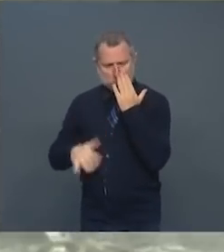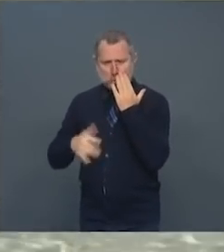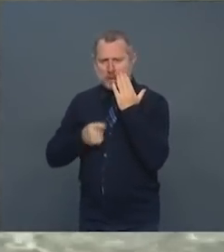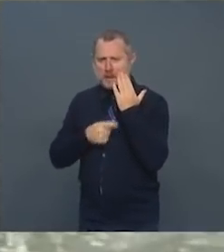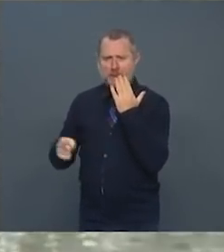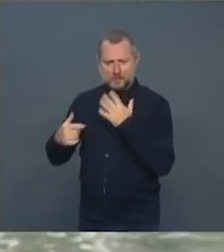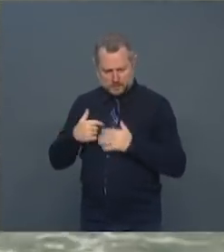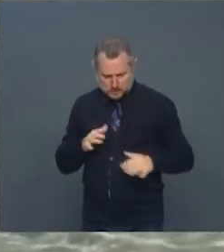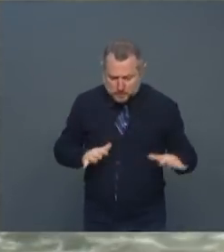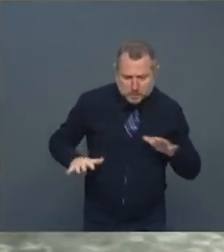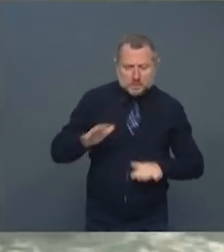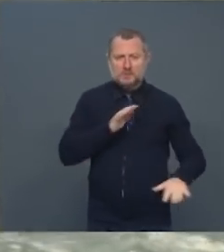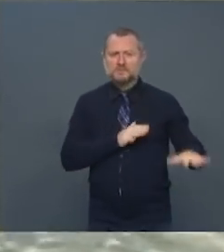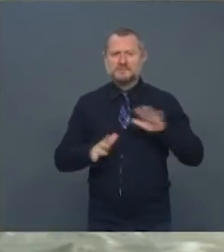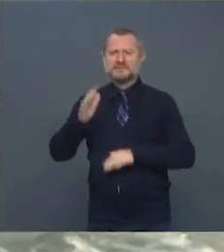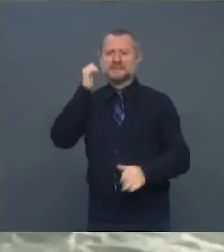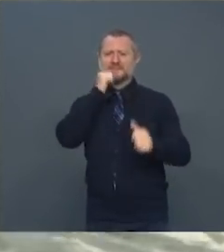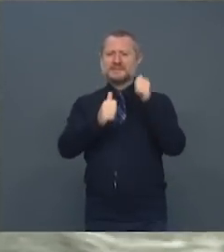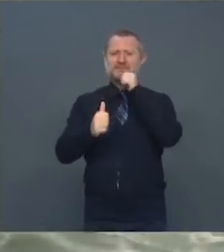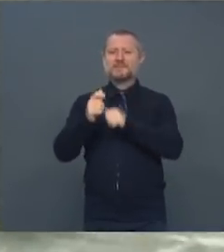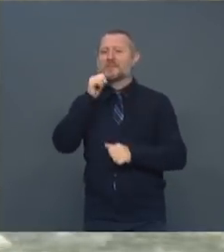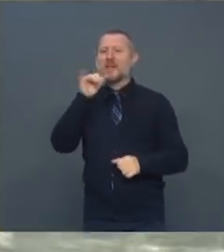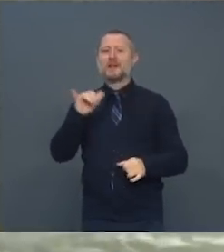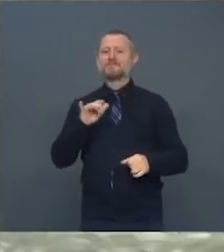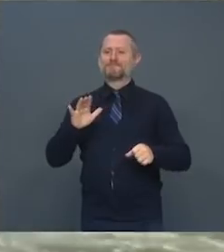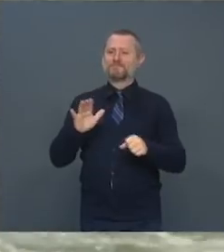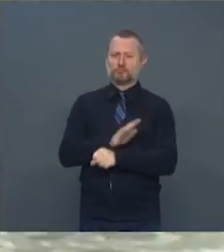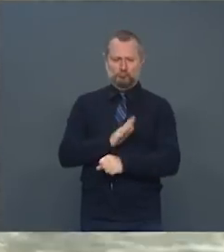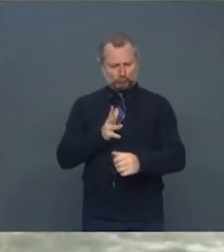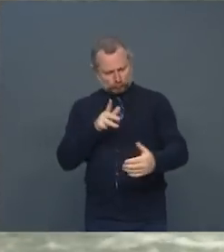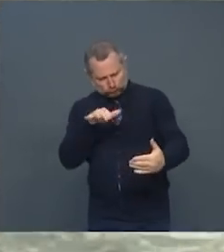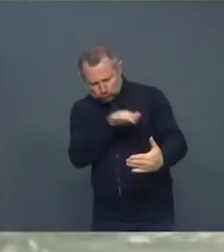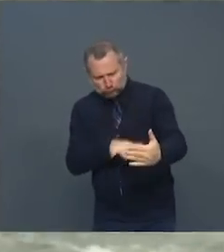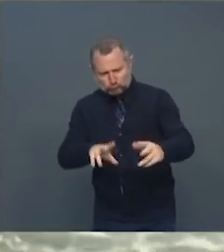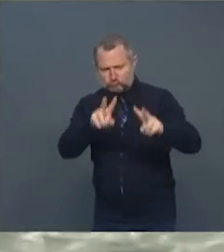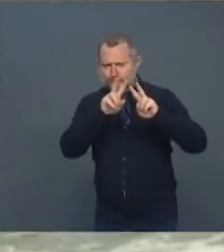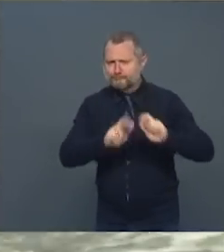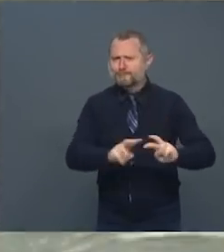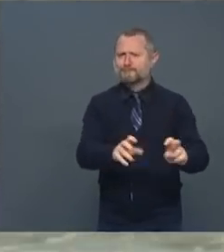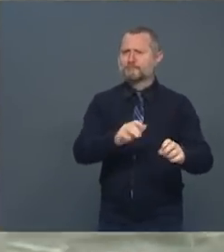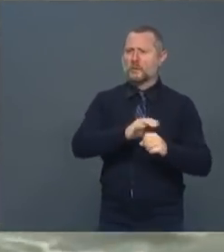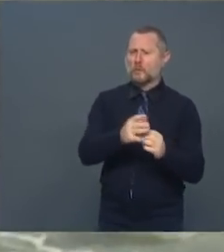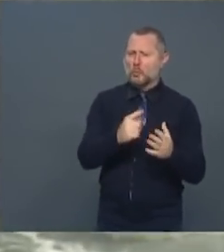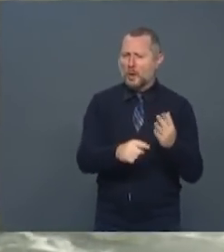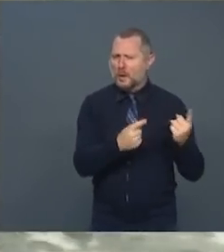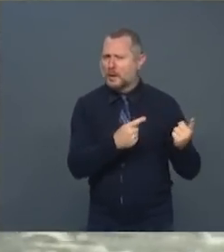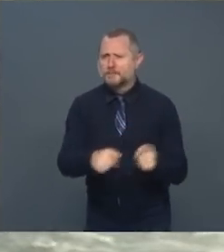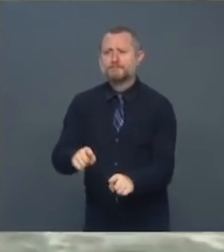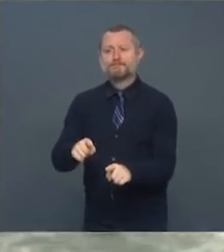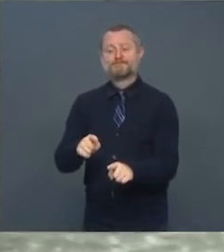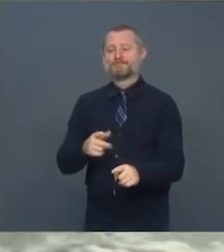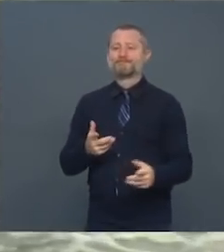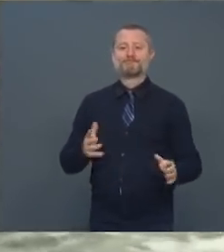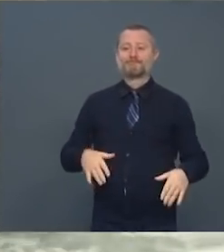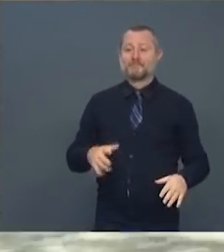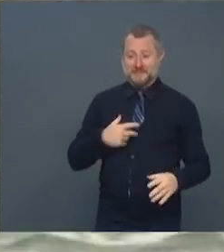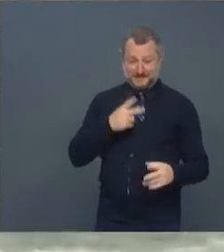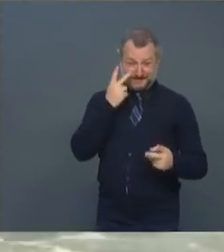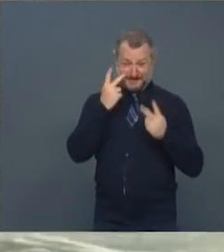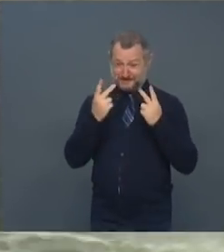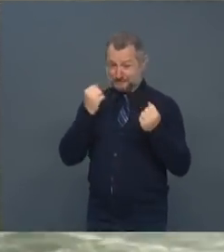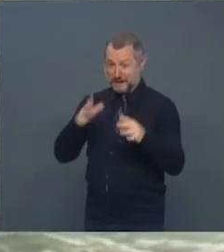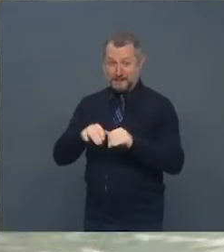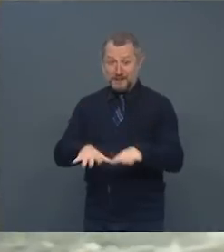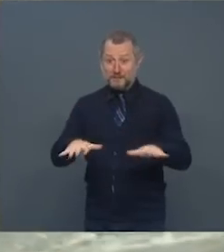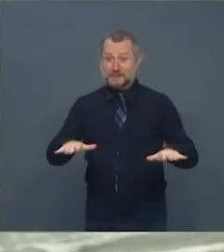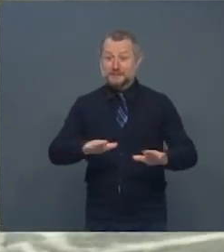day, every day. We haven't really taken a moment to step back. But you tell me what the effect on school children is